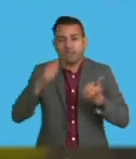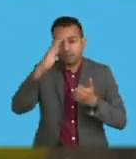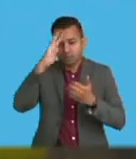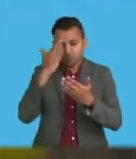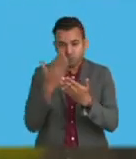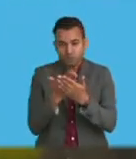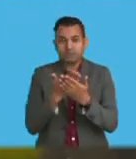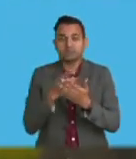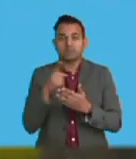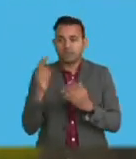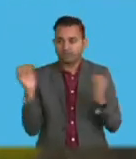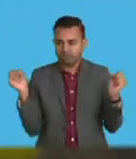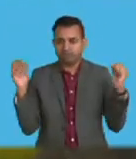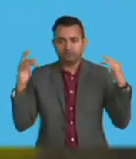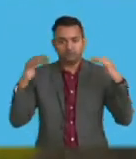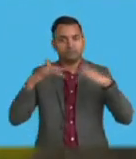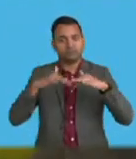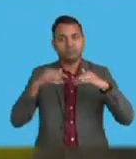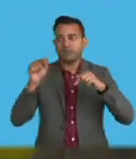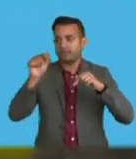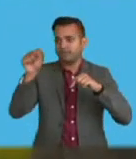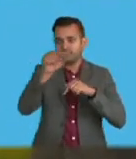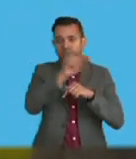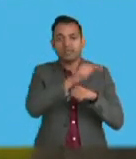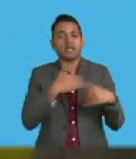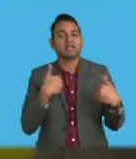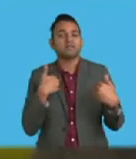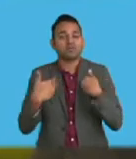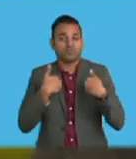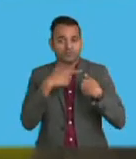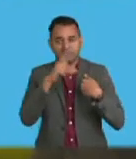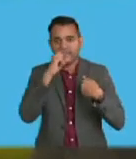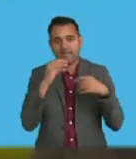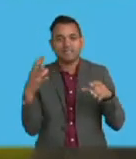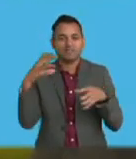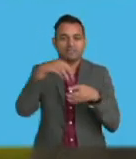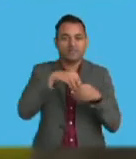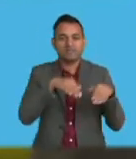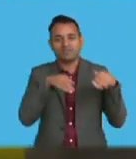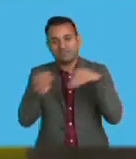tertiary institutions who participated in the summit itself. Thank you, Madam Speaker.